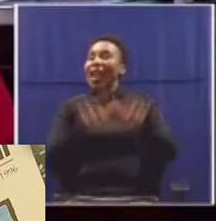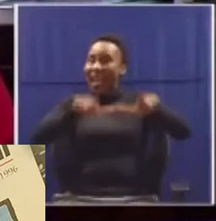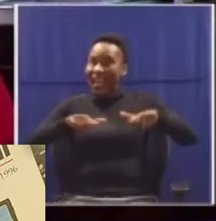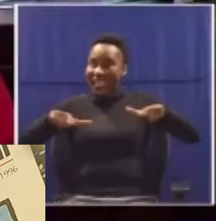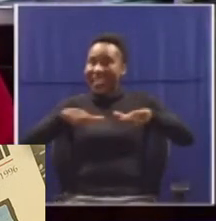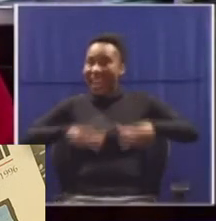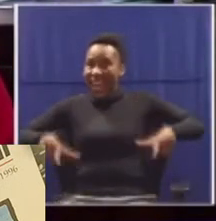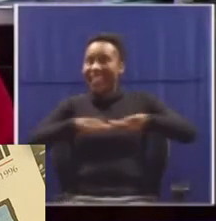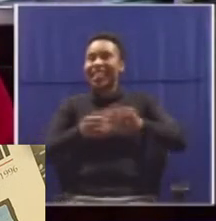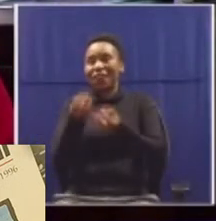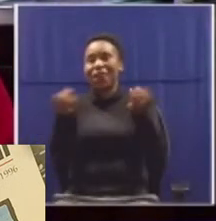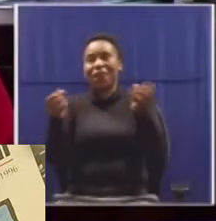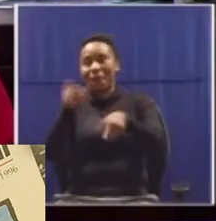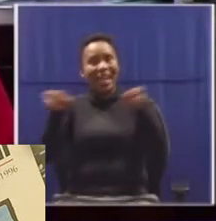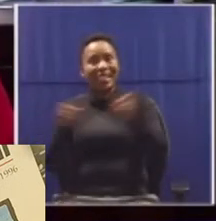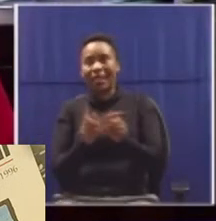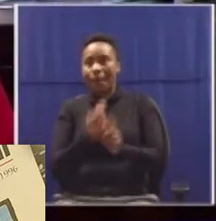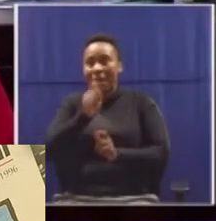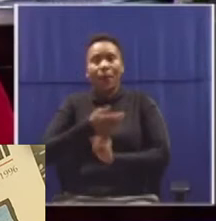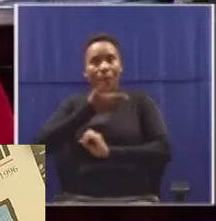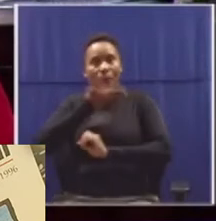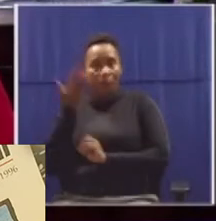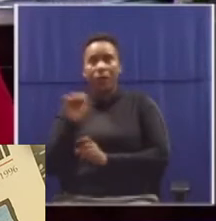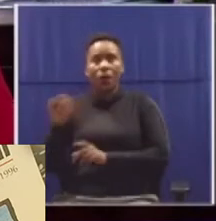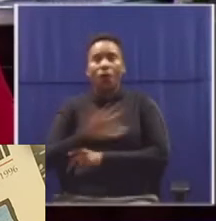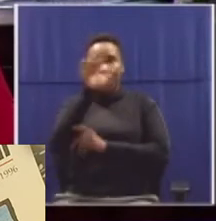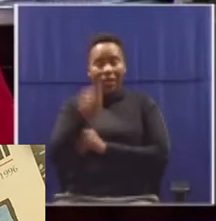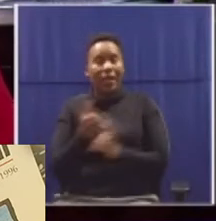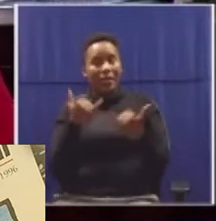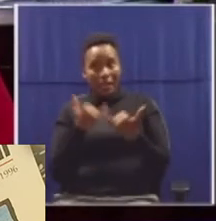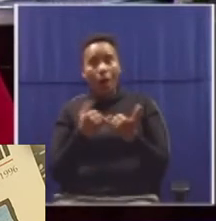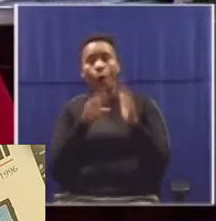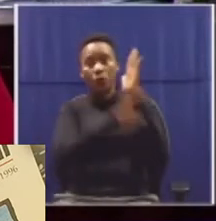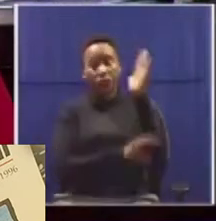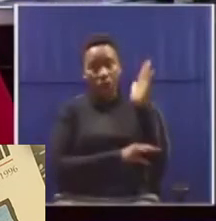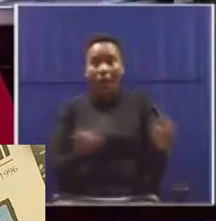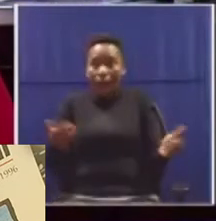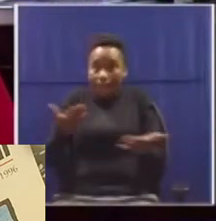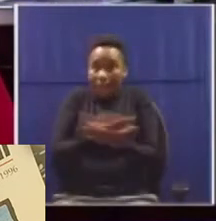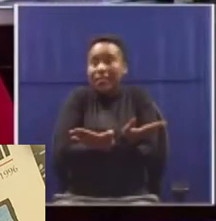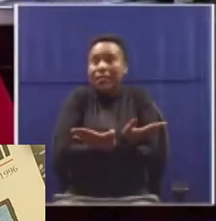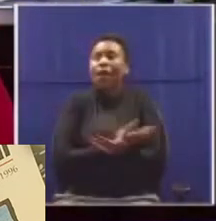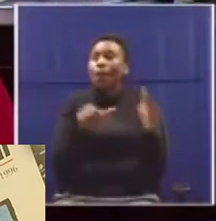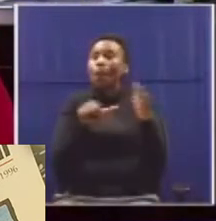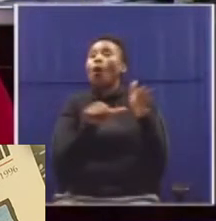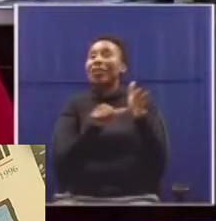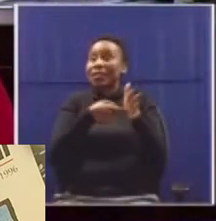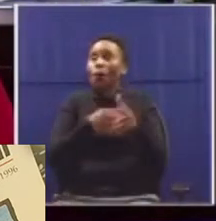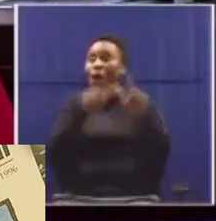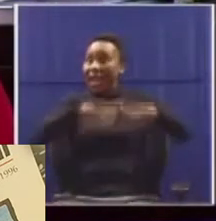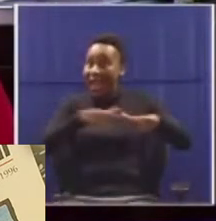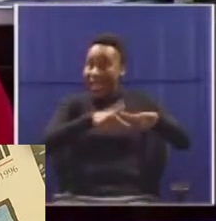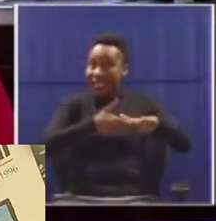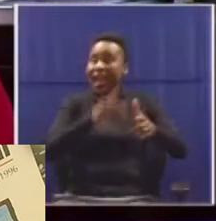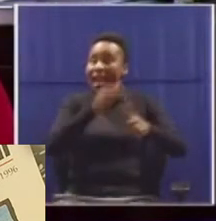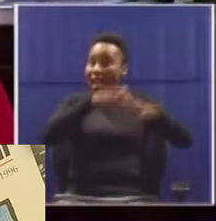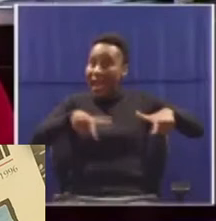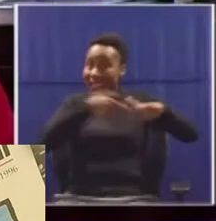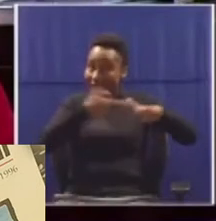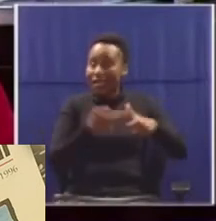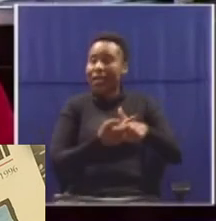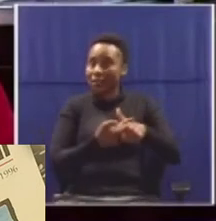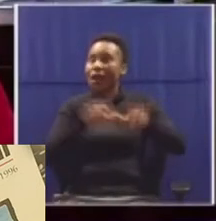the drafters of the Constitution missed the importance of land as a means of decolonizing our society